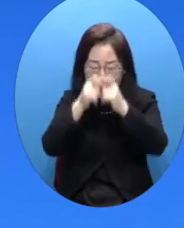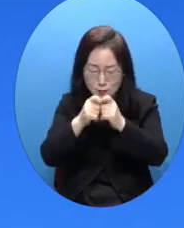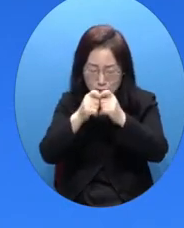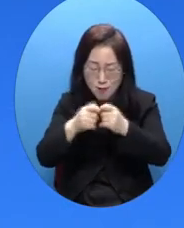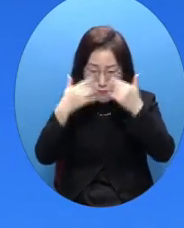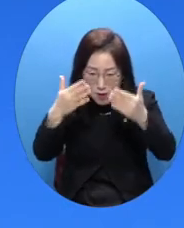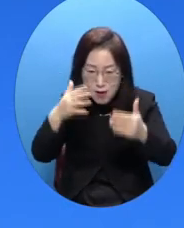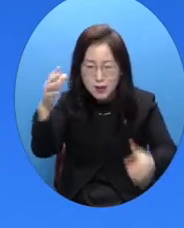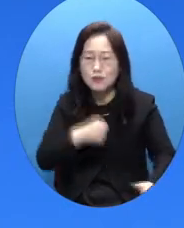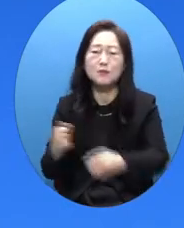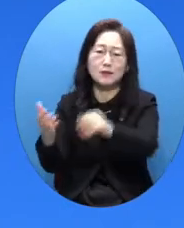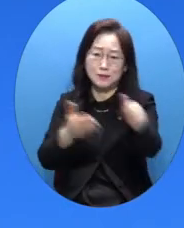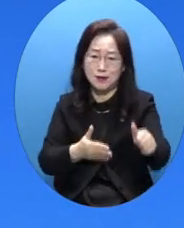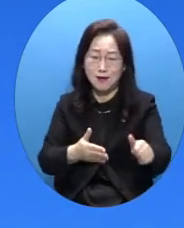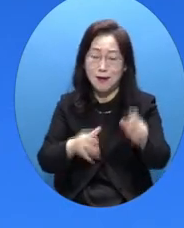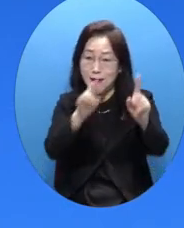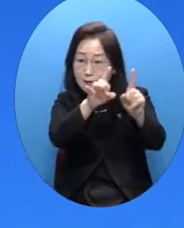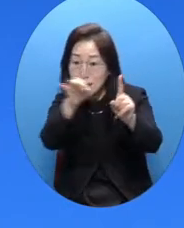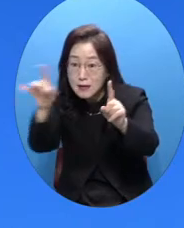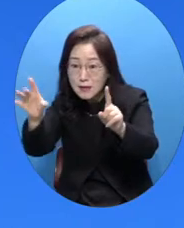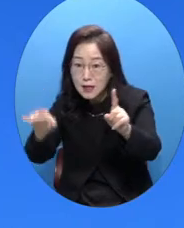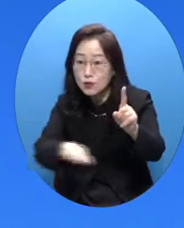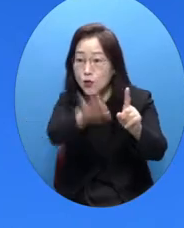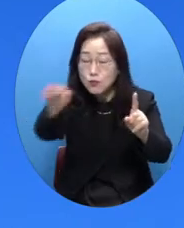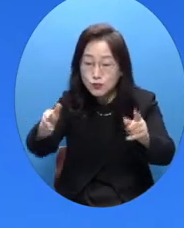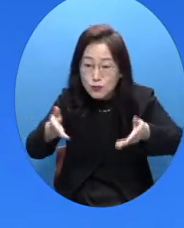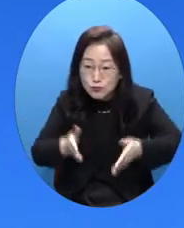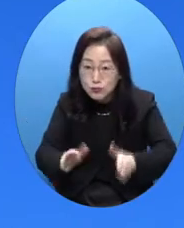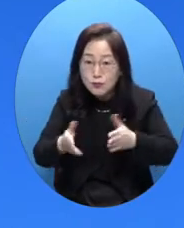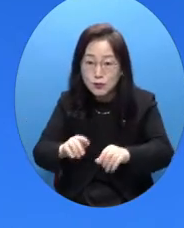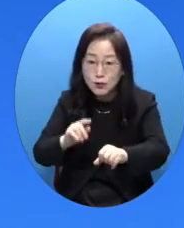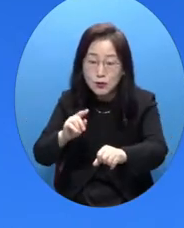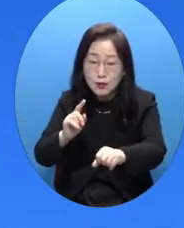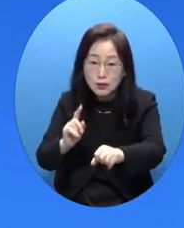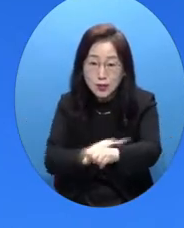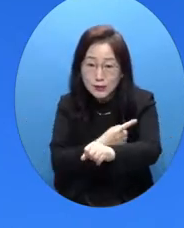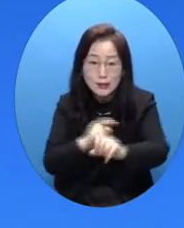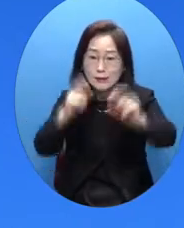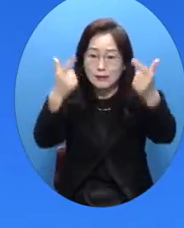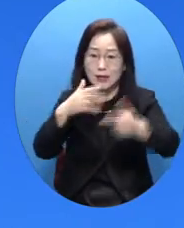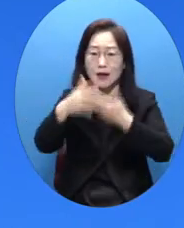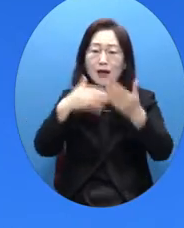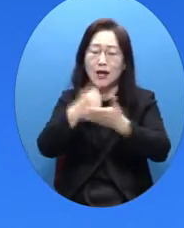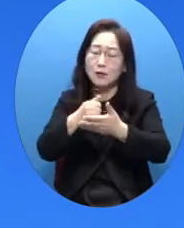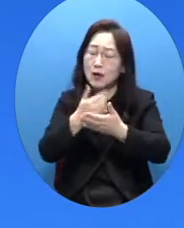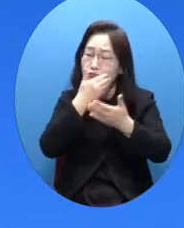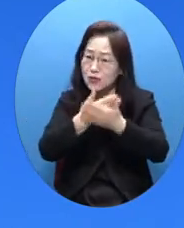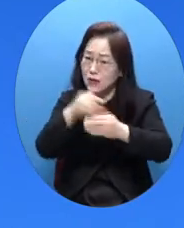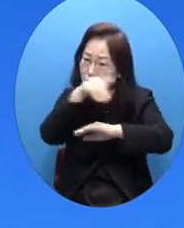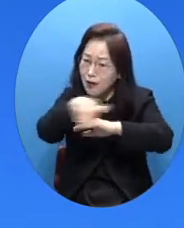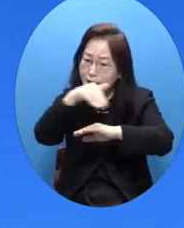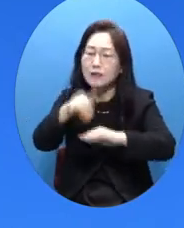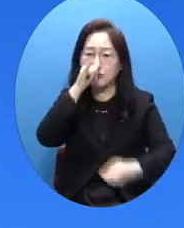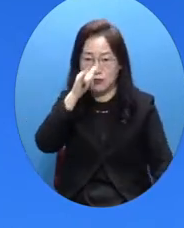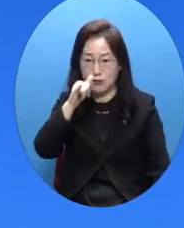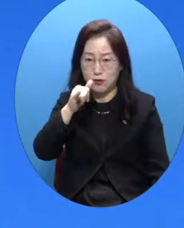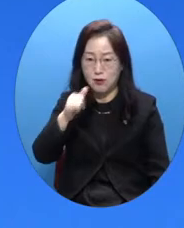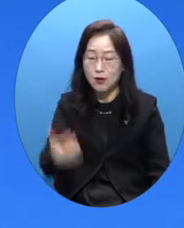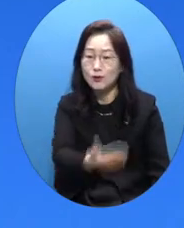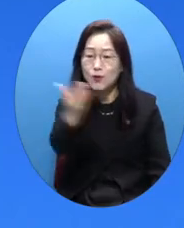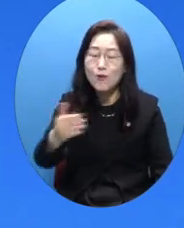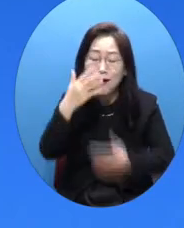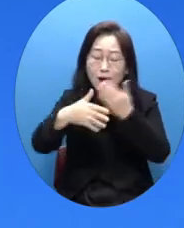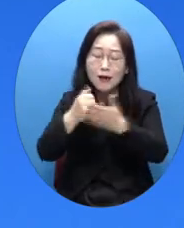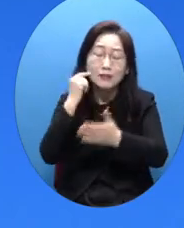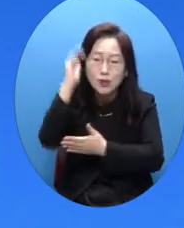and clear dreams Ichi one of each one of you not just came here accidentally fulfilled the purpose